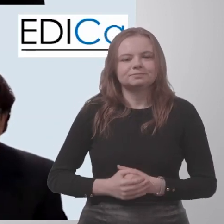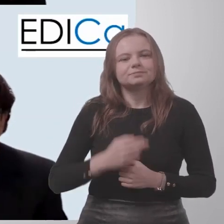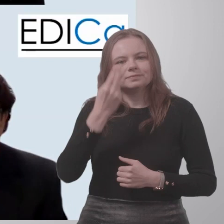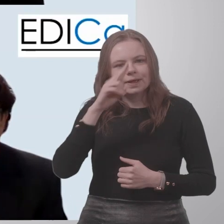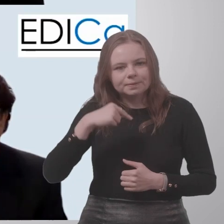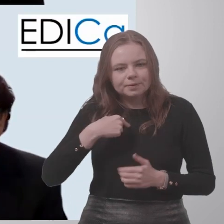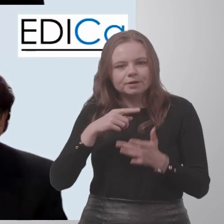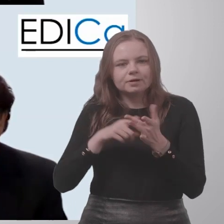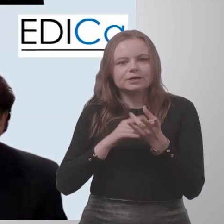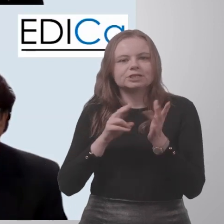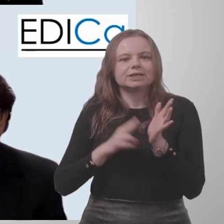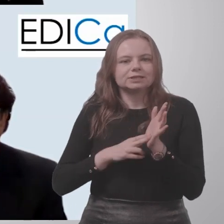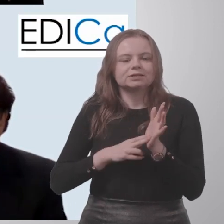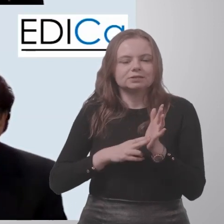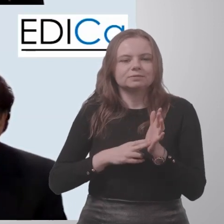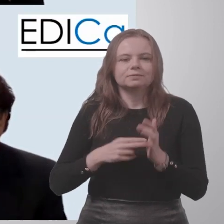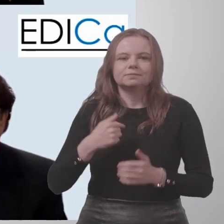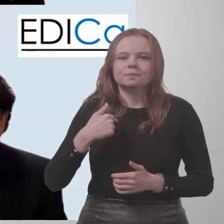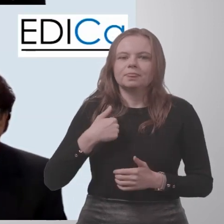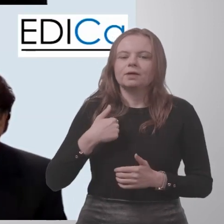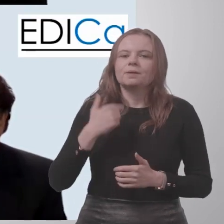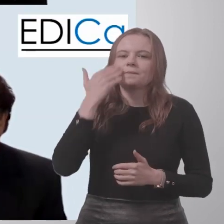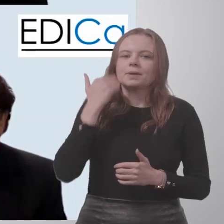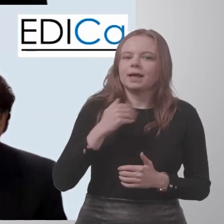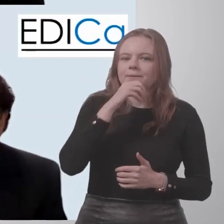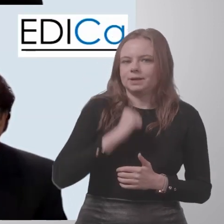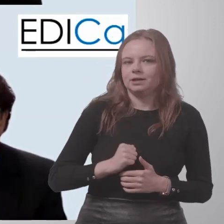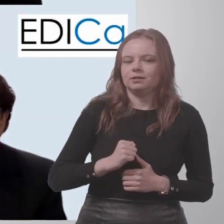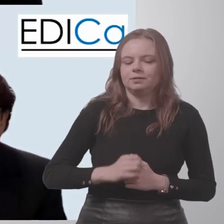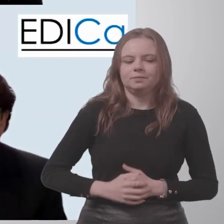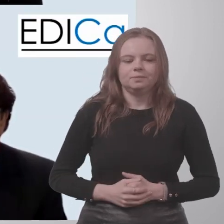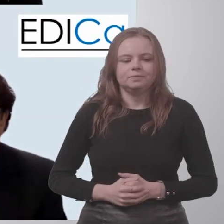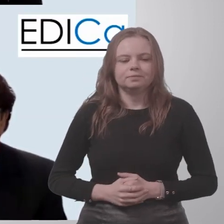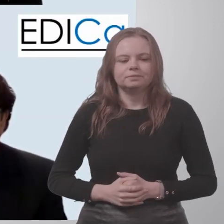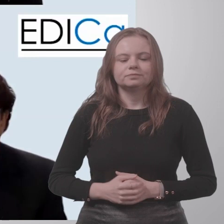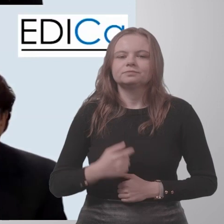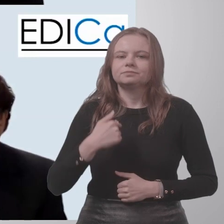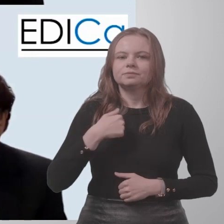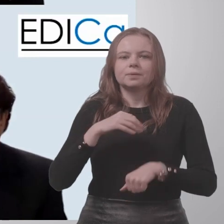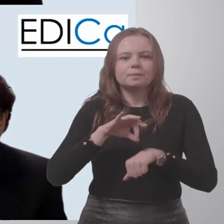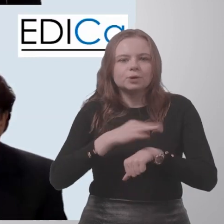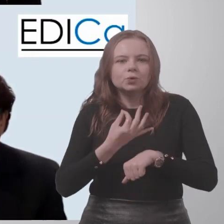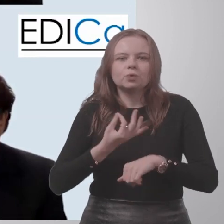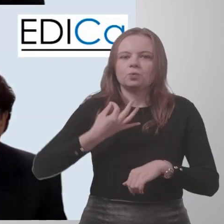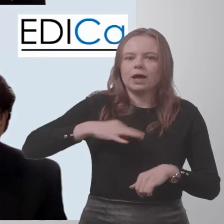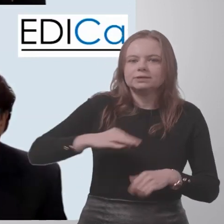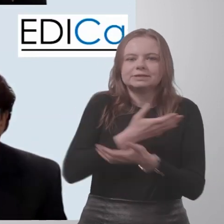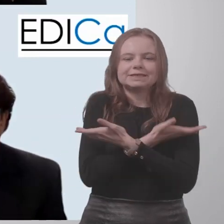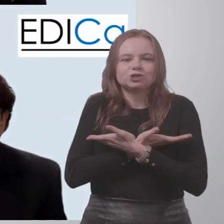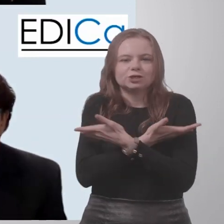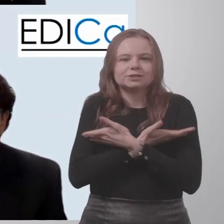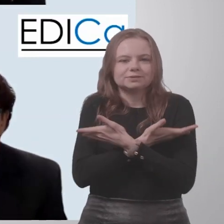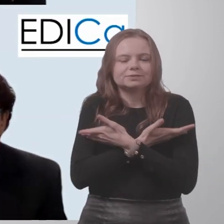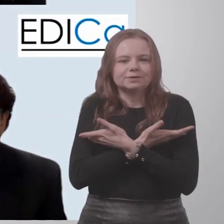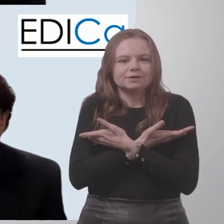and my name is Jason, and I'm a black male, and I am wearing a blue and white